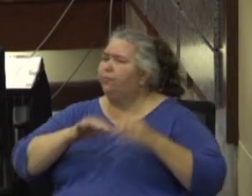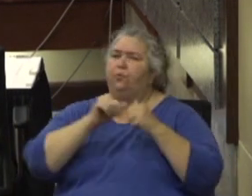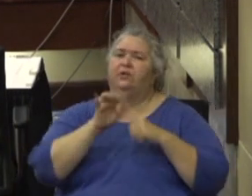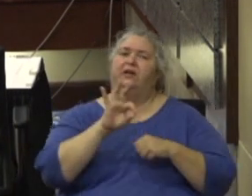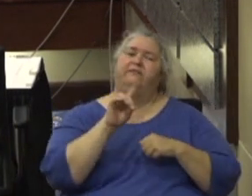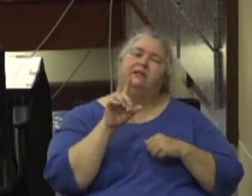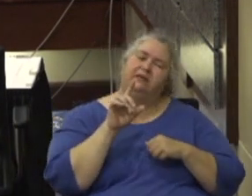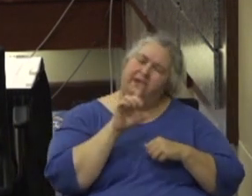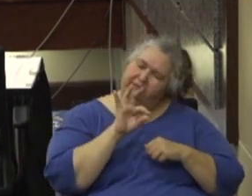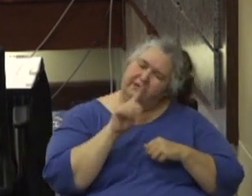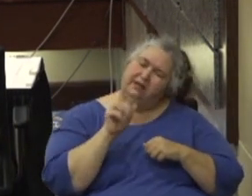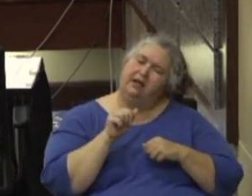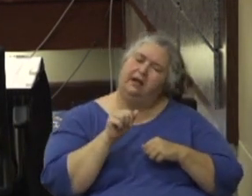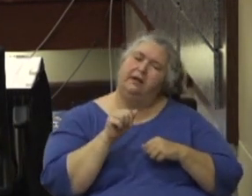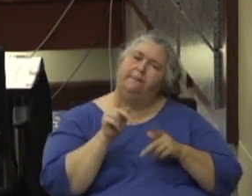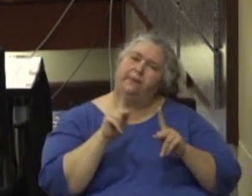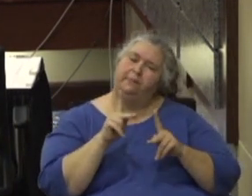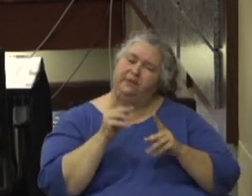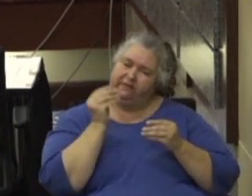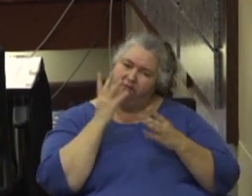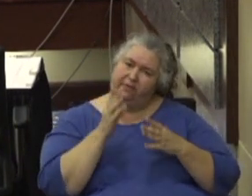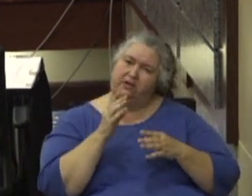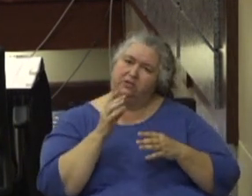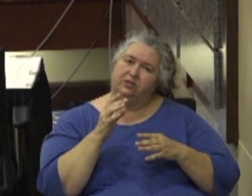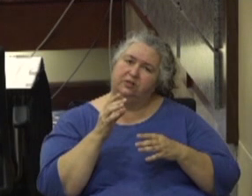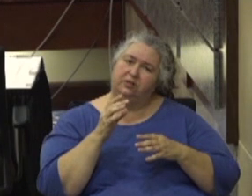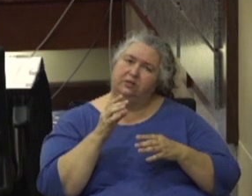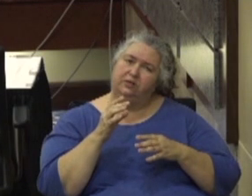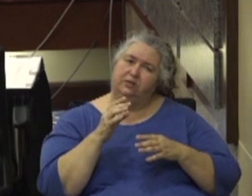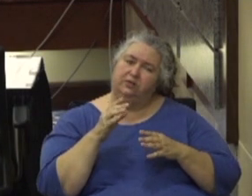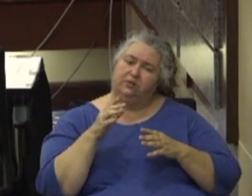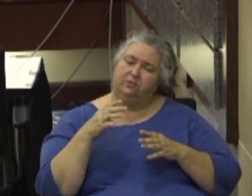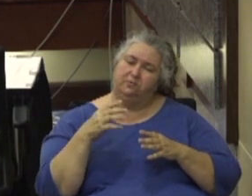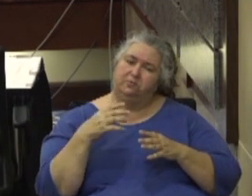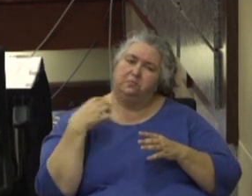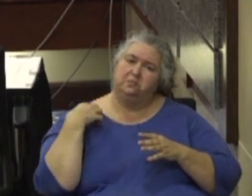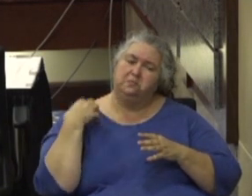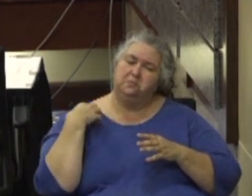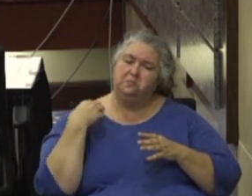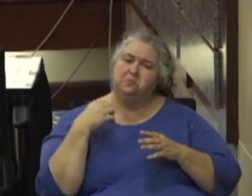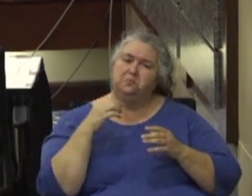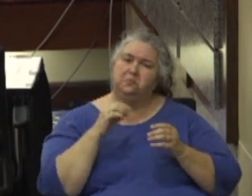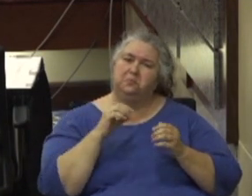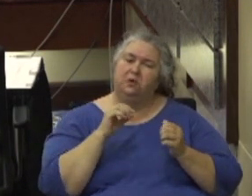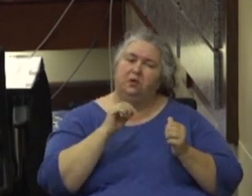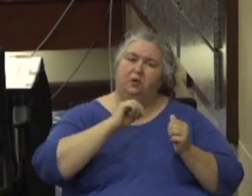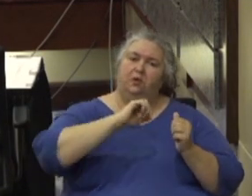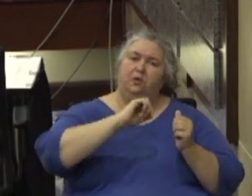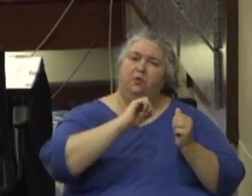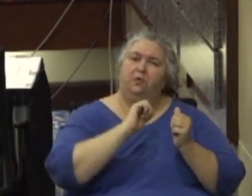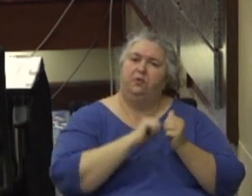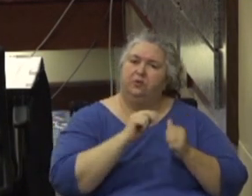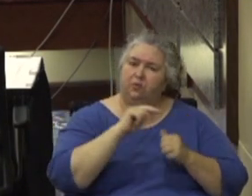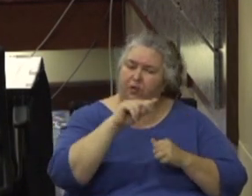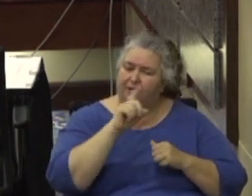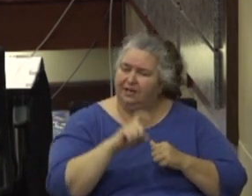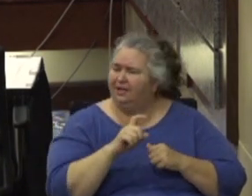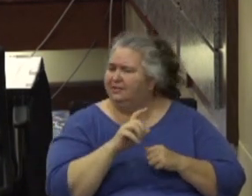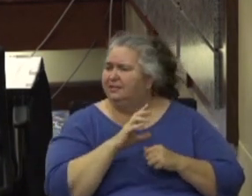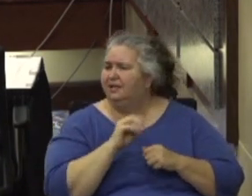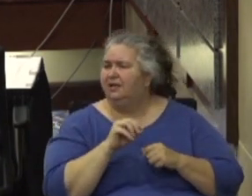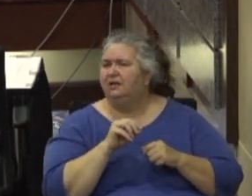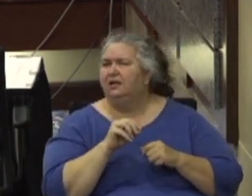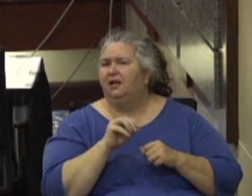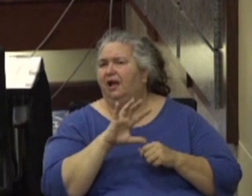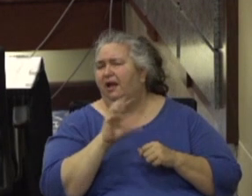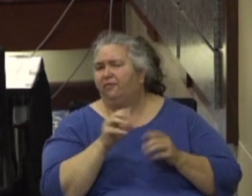Information Officer from North Texas. I did a program specifically in coordination with Syntax African American Chamber. They're also marketing